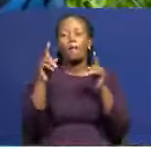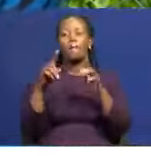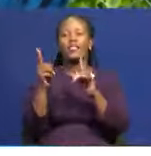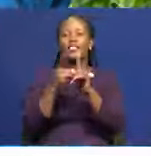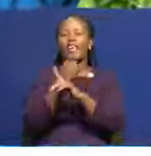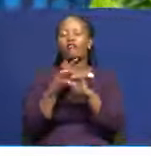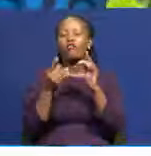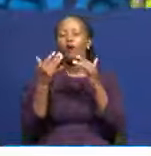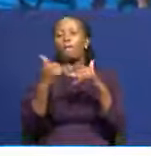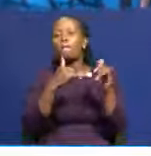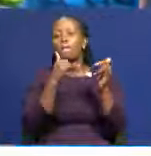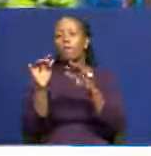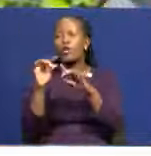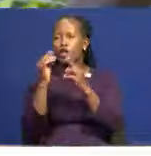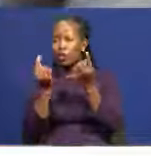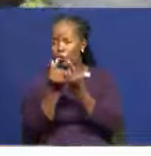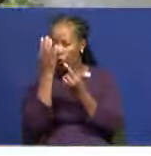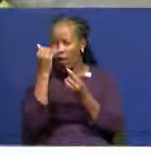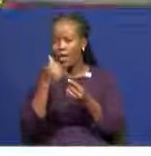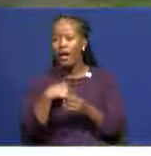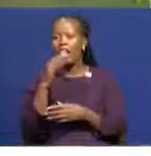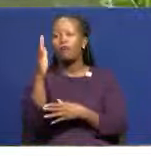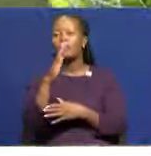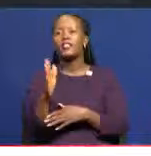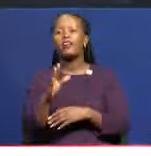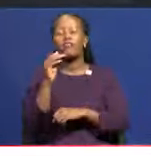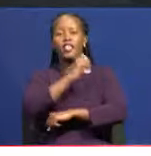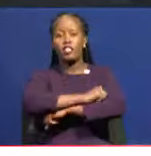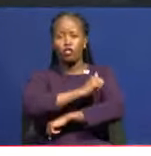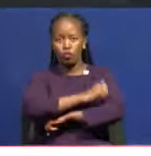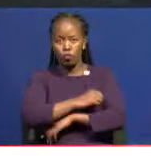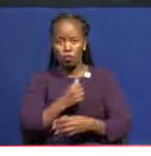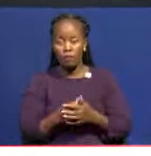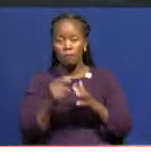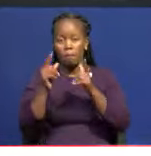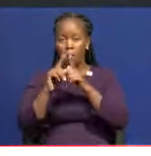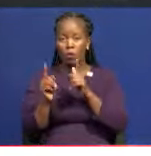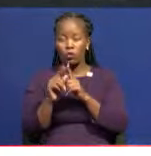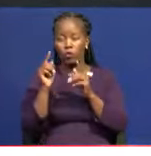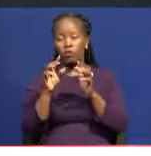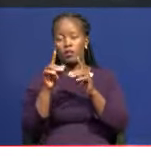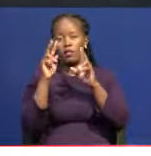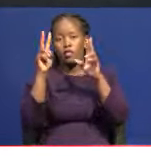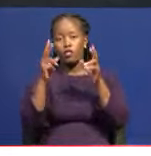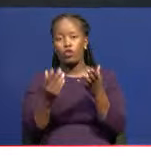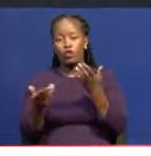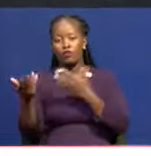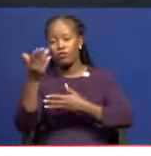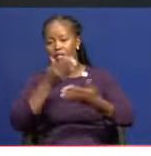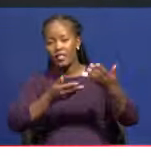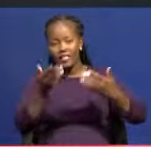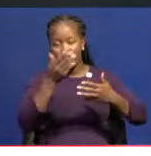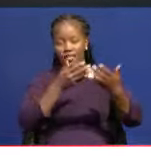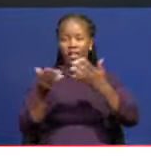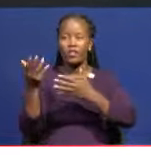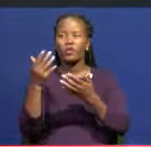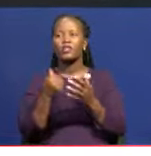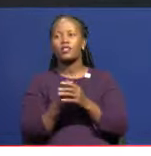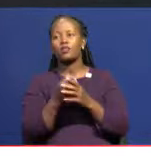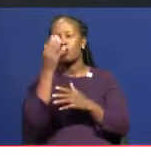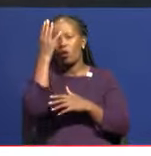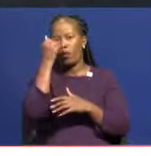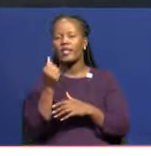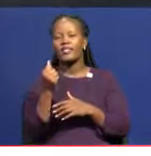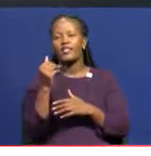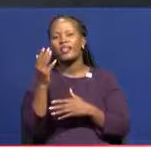never been to school. And when this child came here, the issue of interaction was not in her because I think